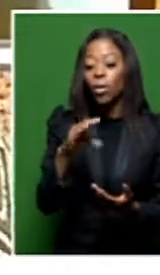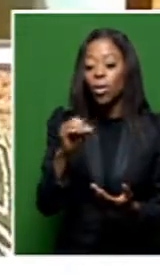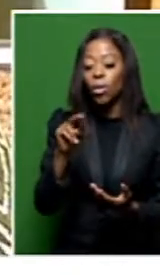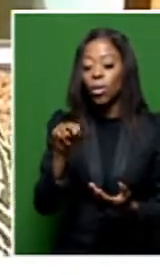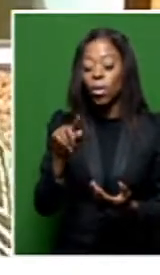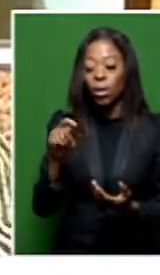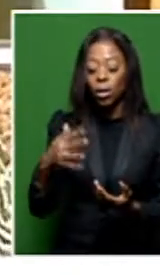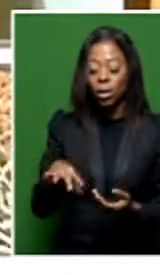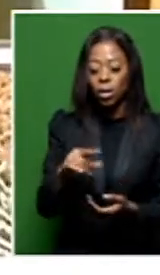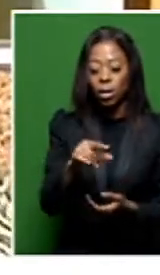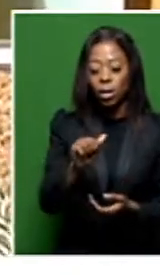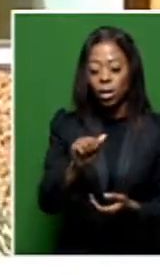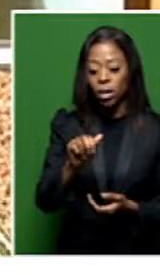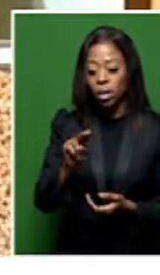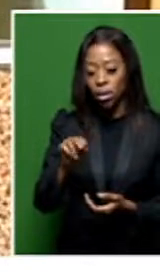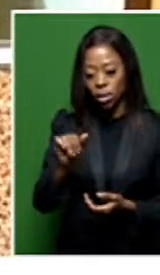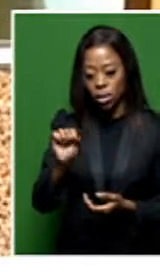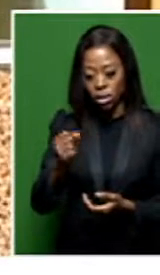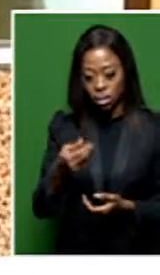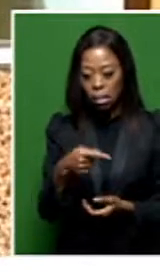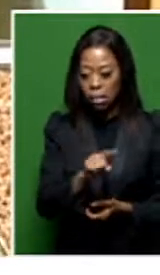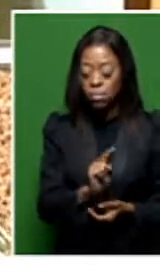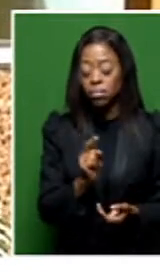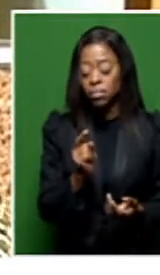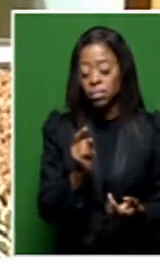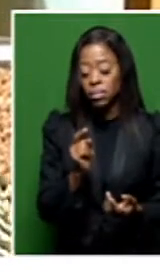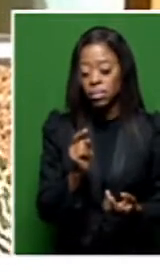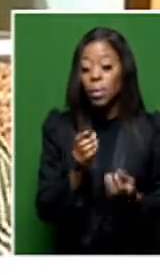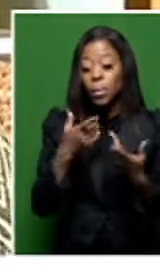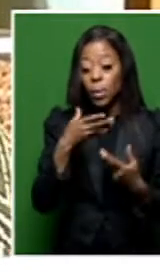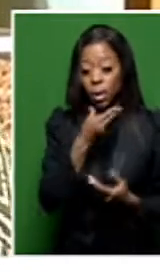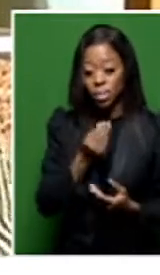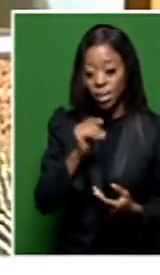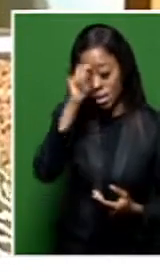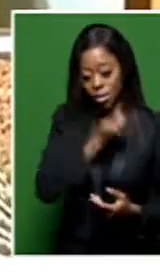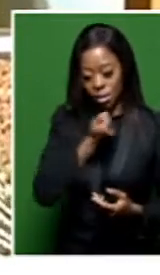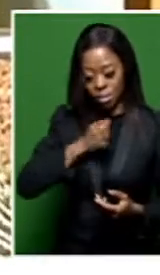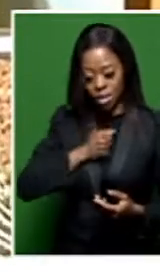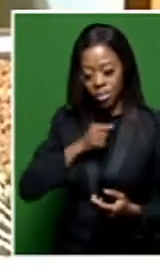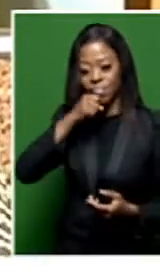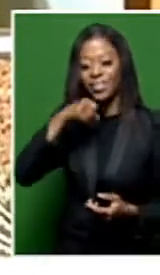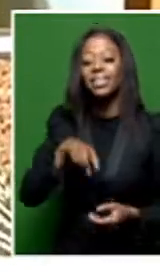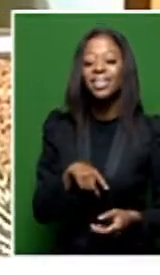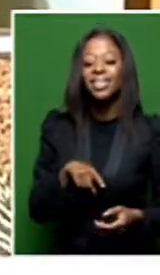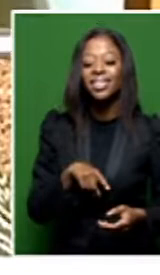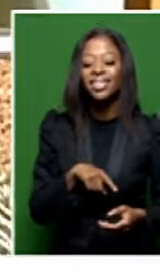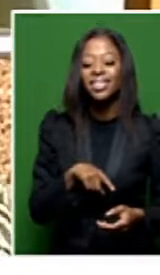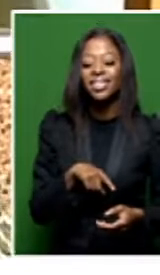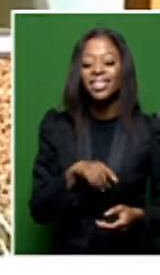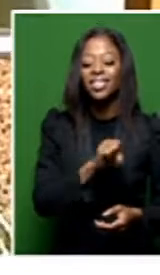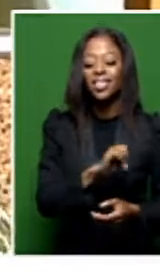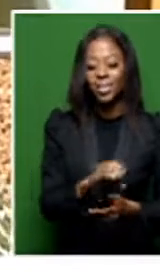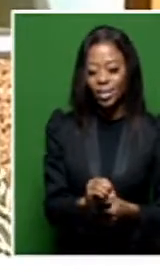All vegan. Beautiful, and normally on Christmas is my son's birthday, so we always bring that. That always is our